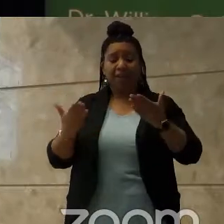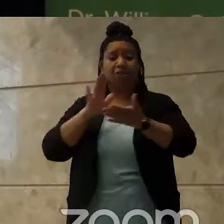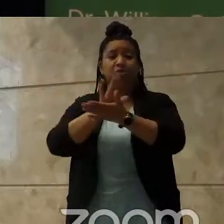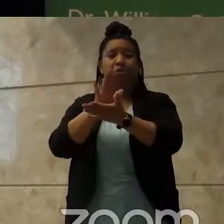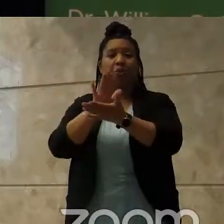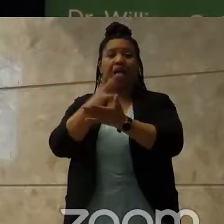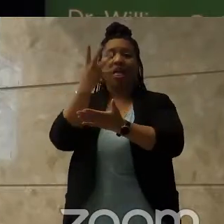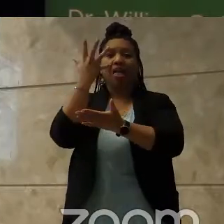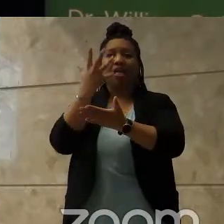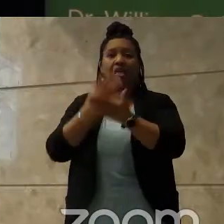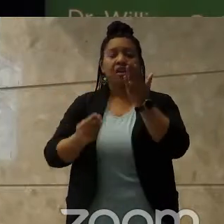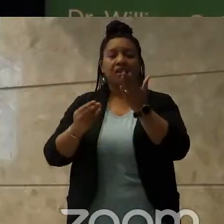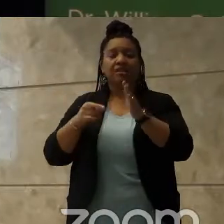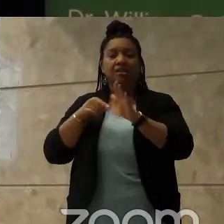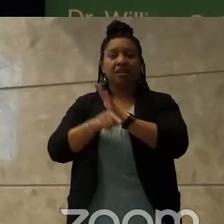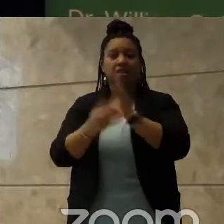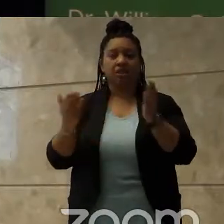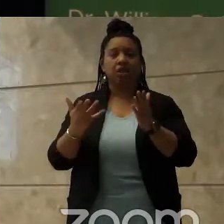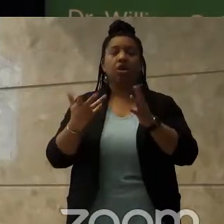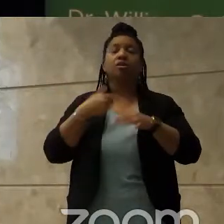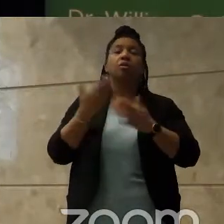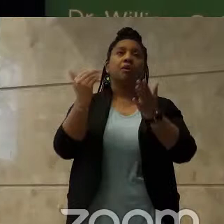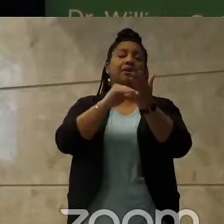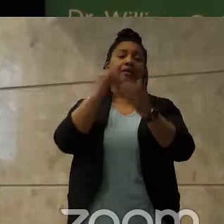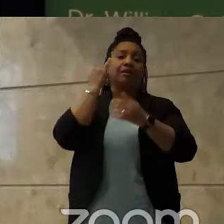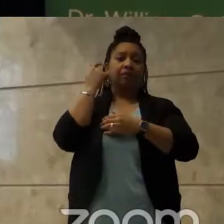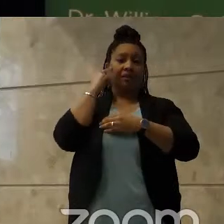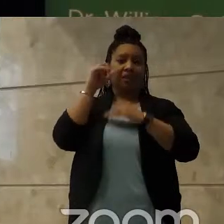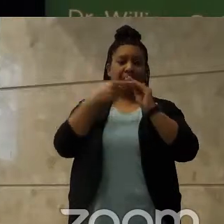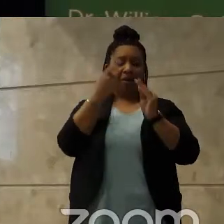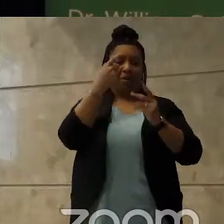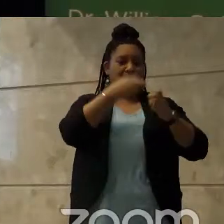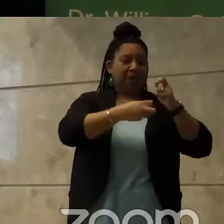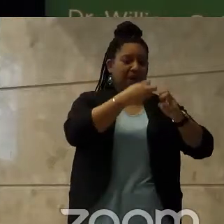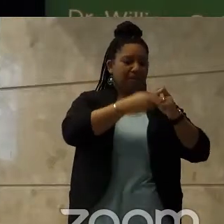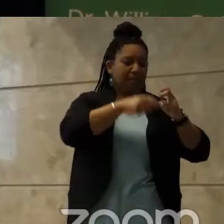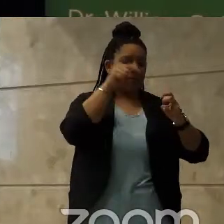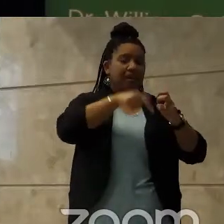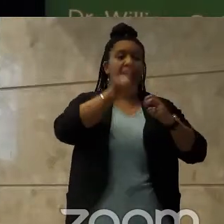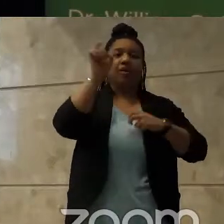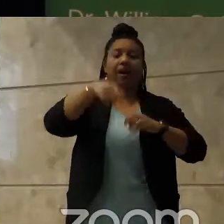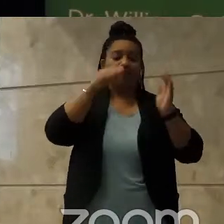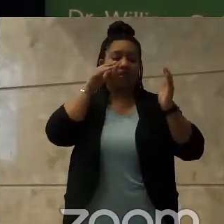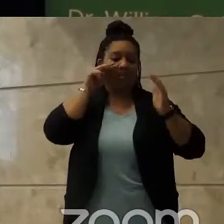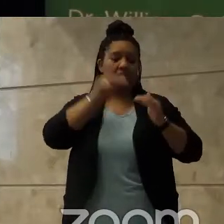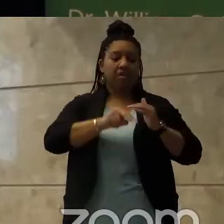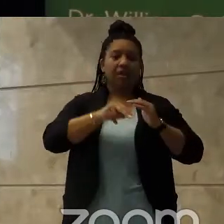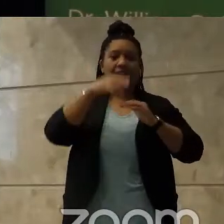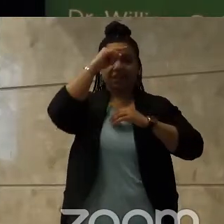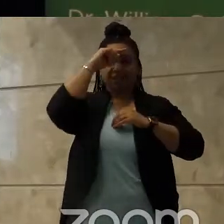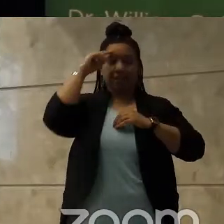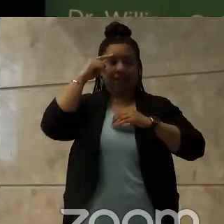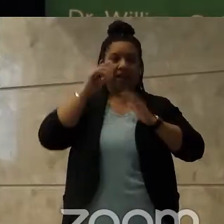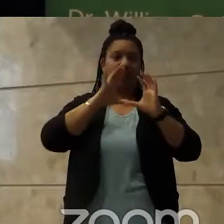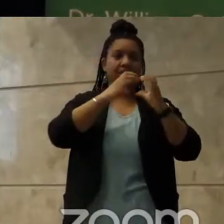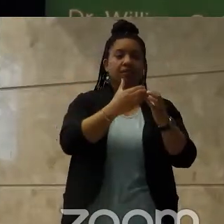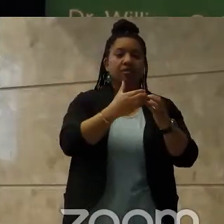it. Again, if you're thinking about what is wrong, you have to look at the Black condition. She lost her